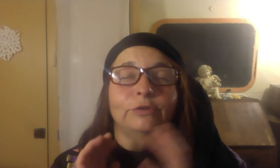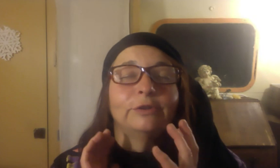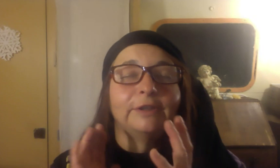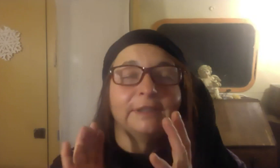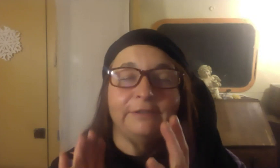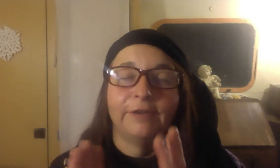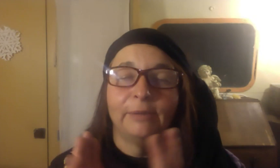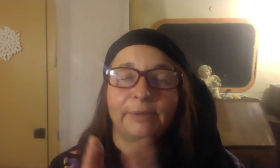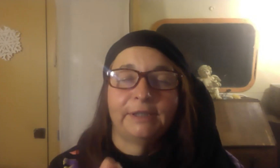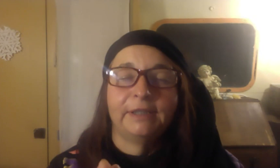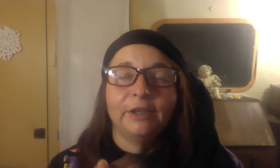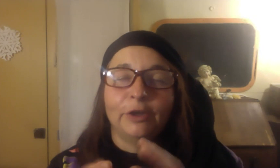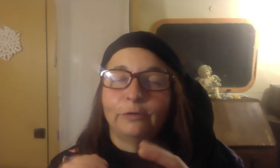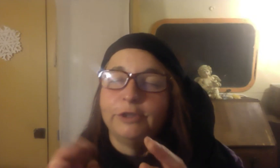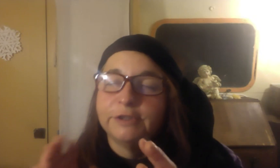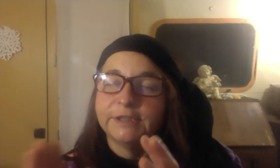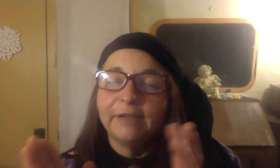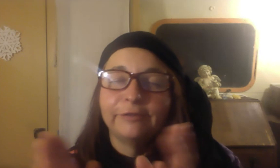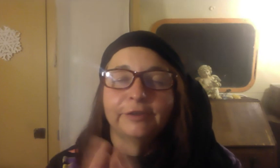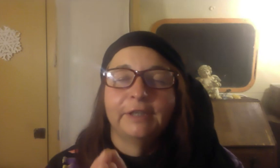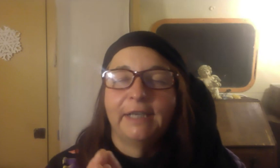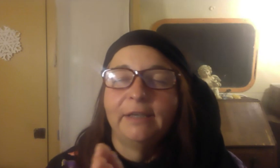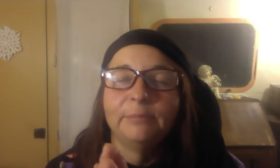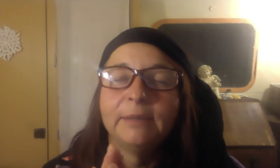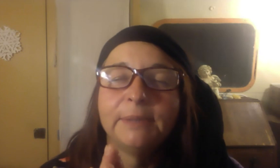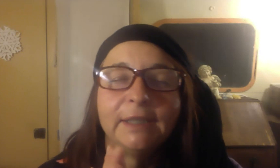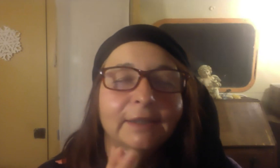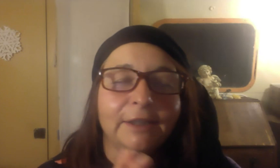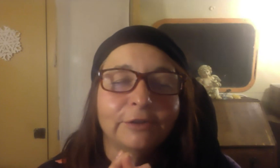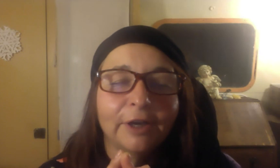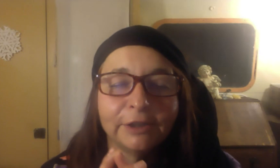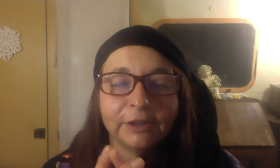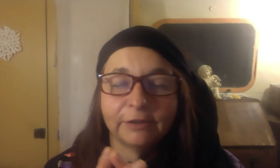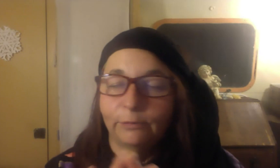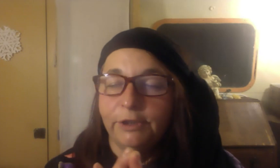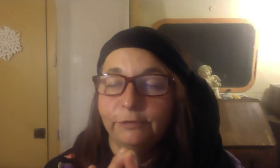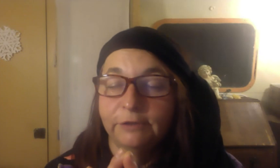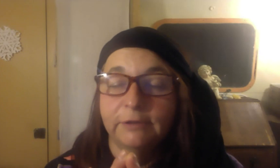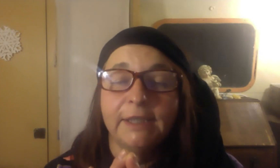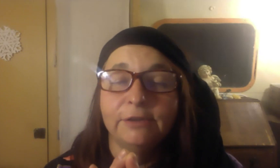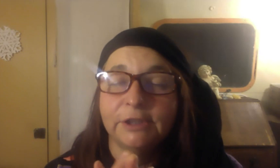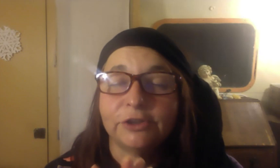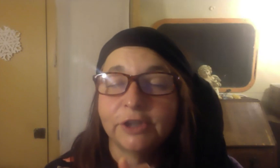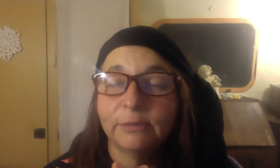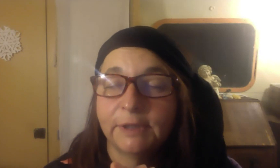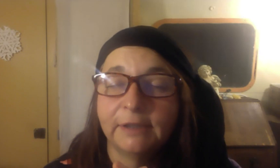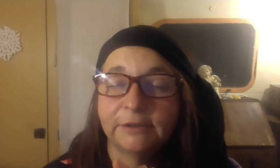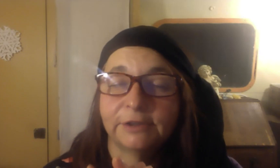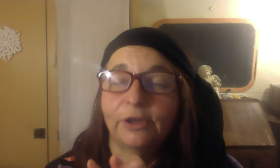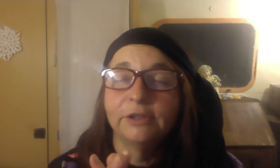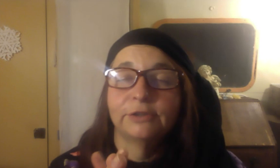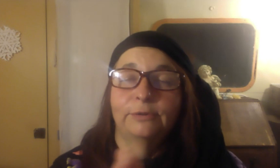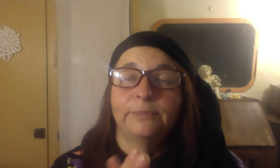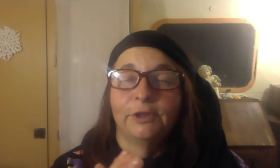to develop it for yourself. And maybe later on, when you feel ready, you can share with